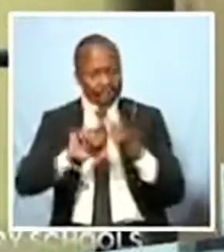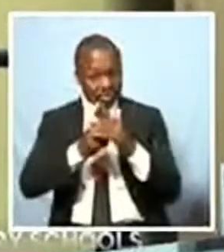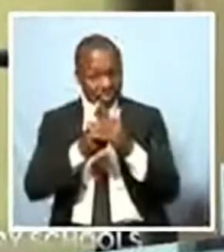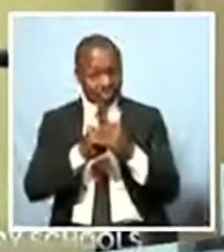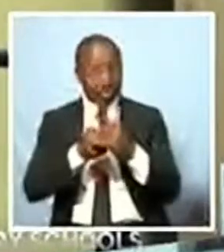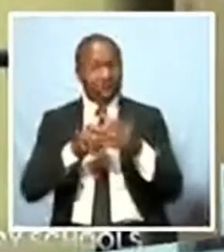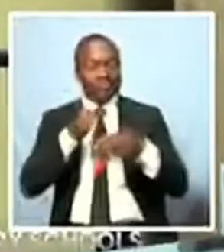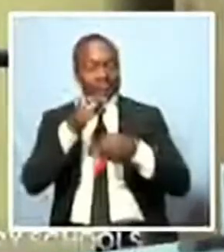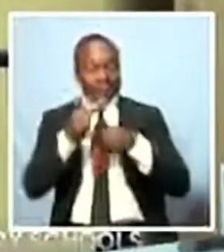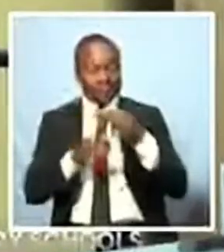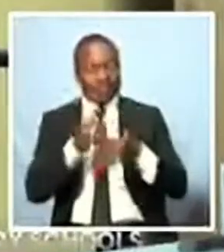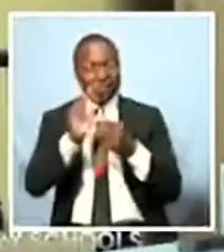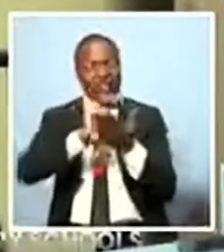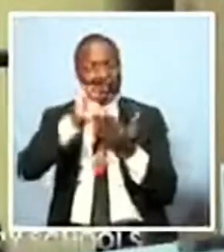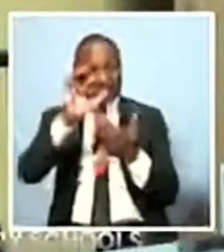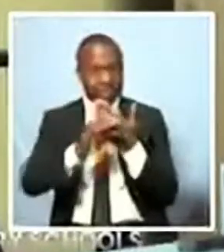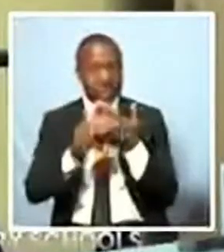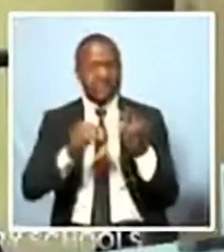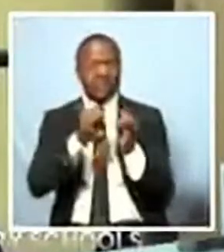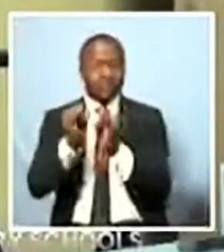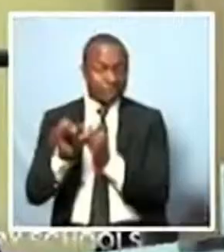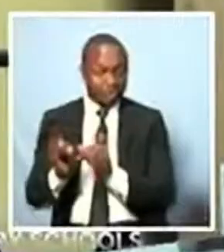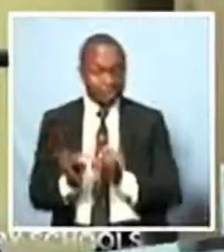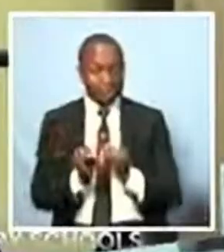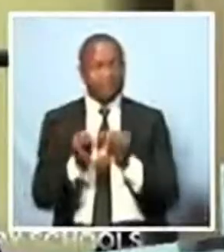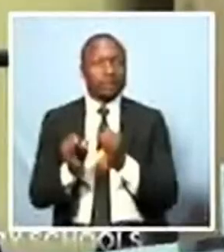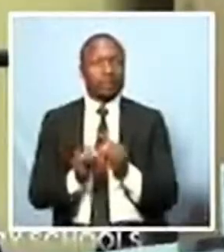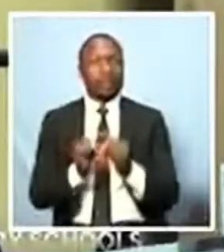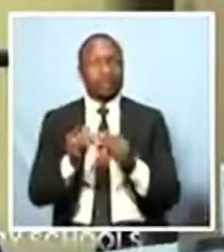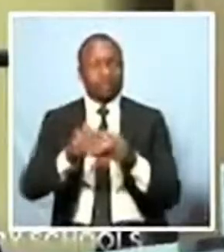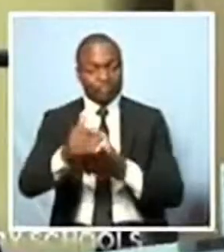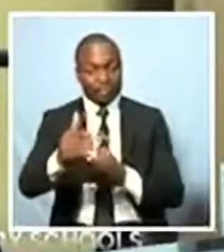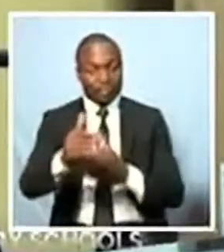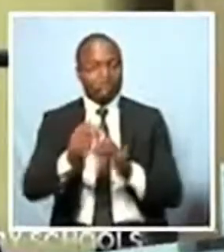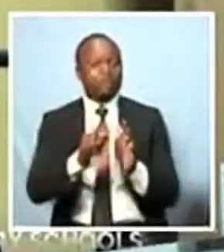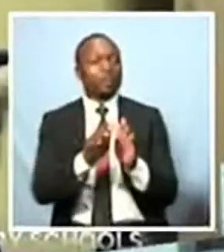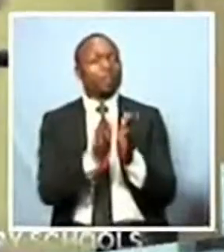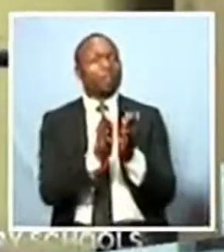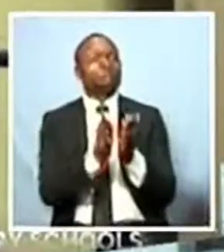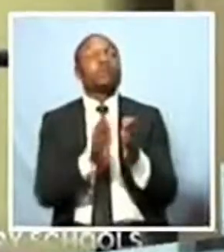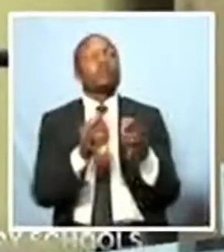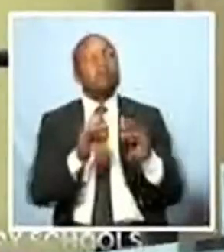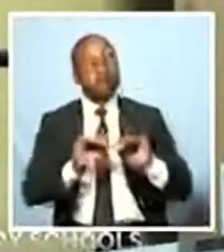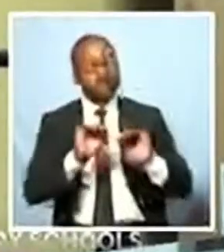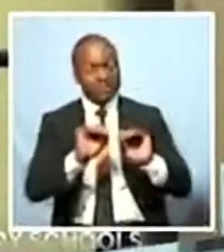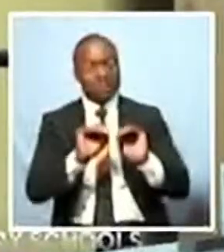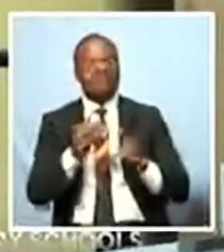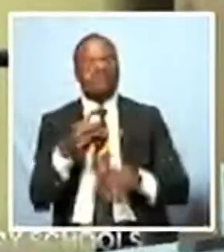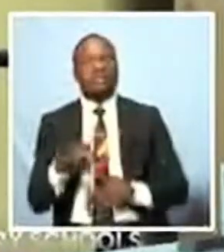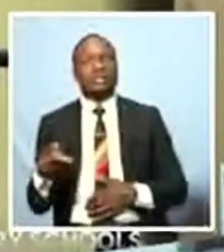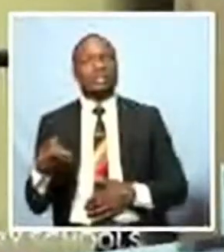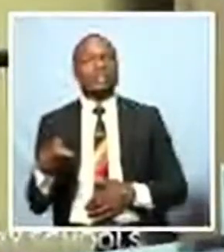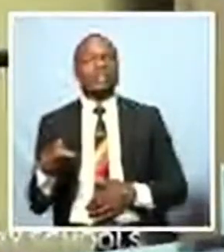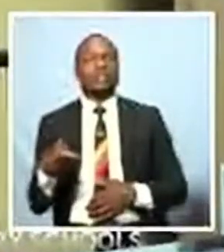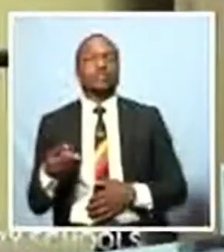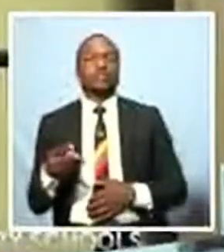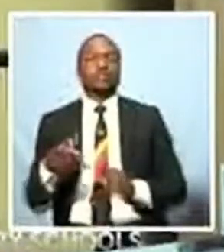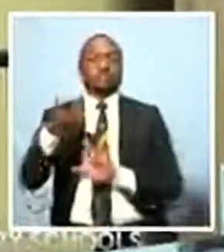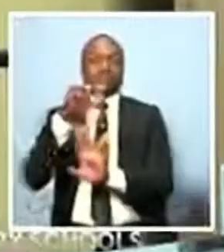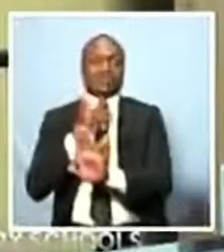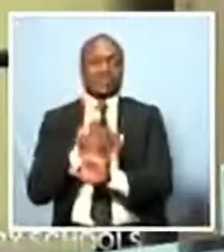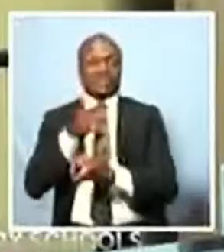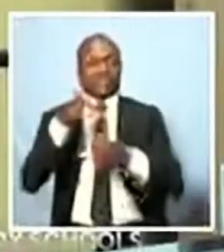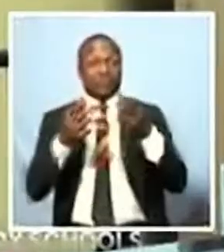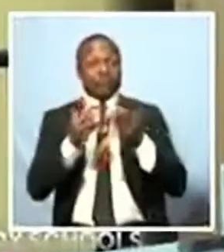it means the curriculum implementation is ahead, the materials are behind. So that is the issue. So if we want to get